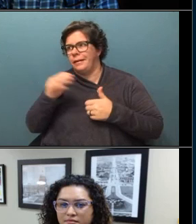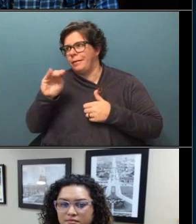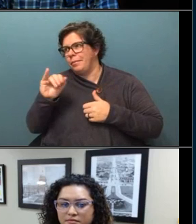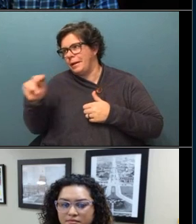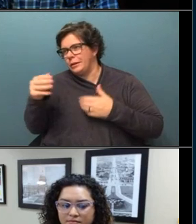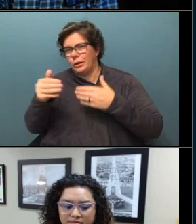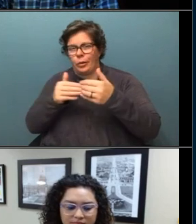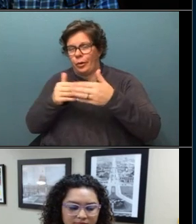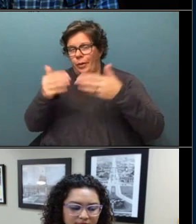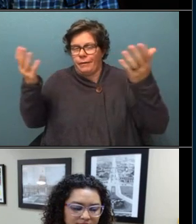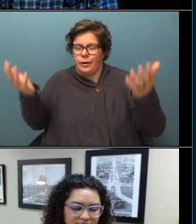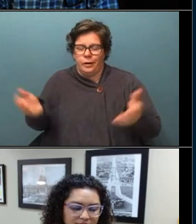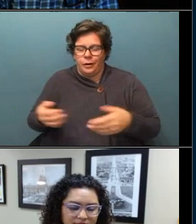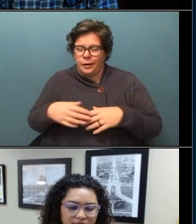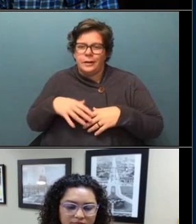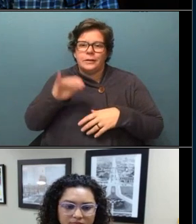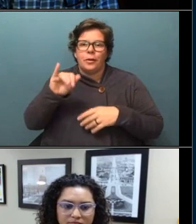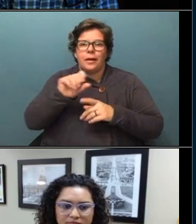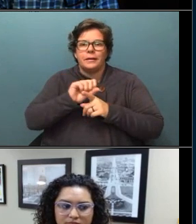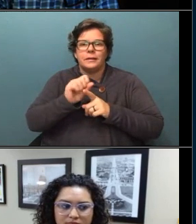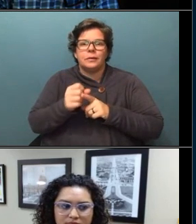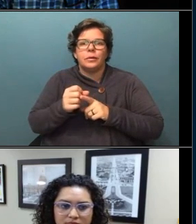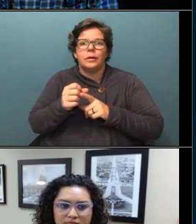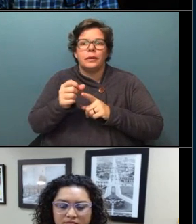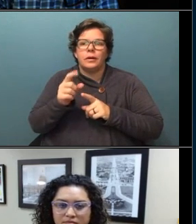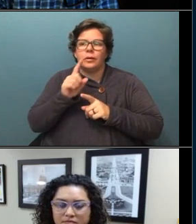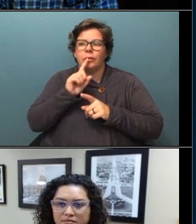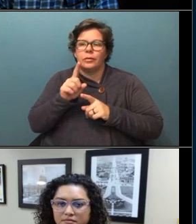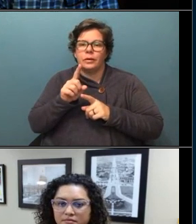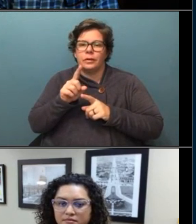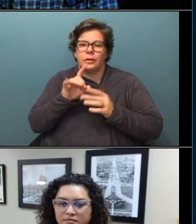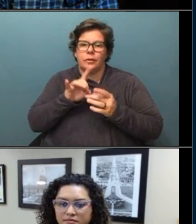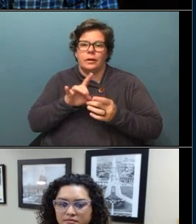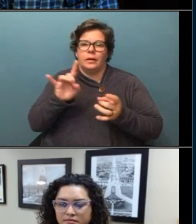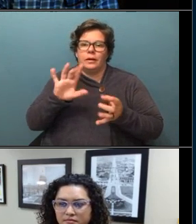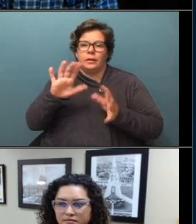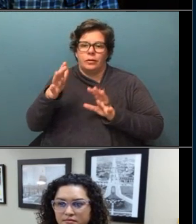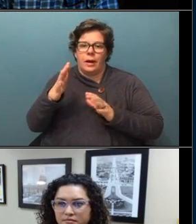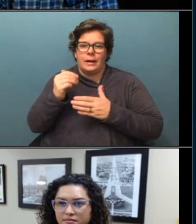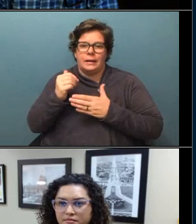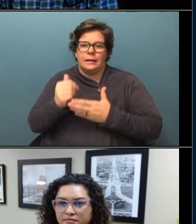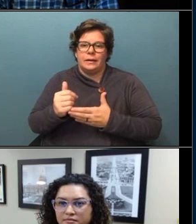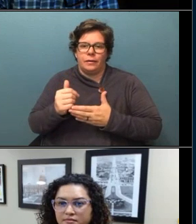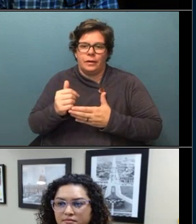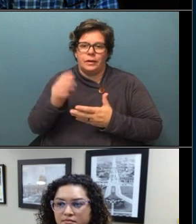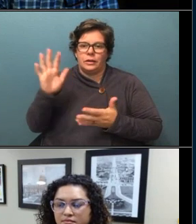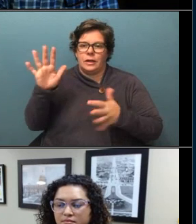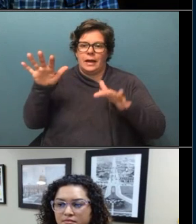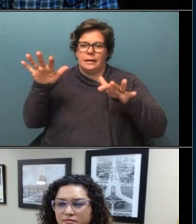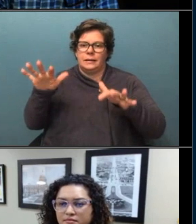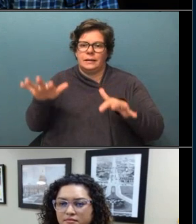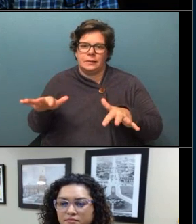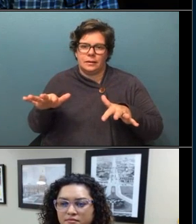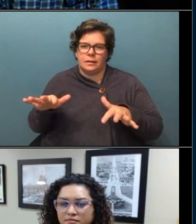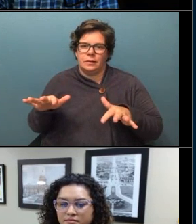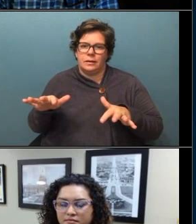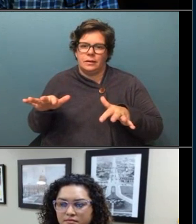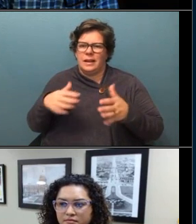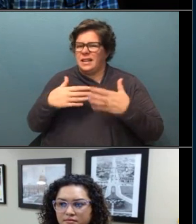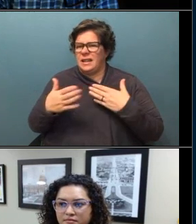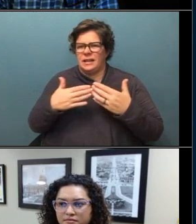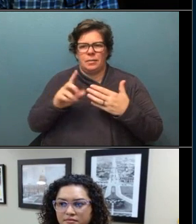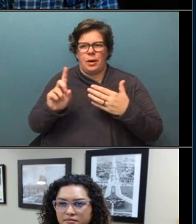whatever. And so in that situation, it really, as far as crisis intervention and de-escalation, it really doesn't matter